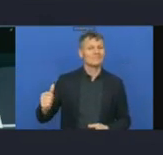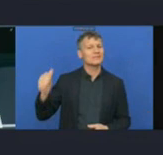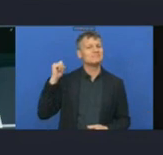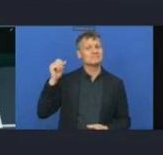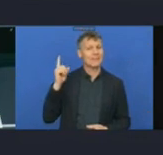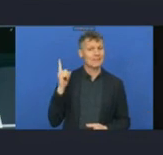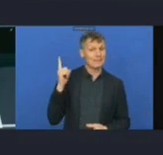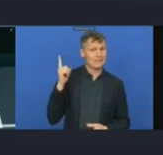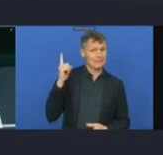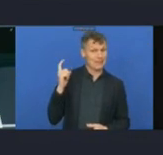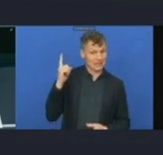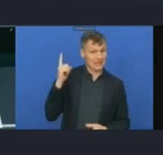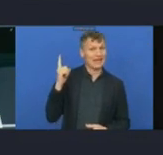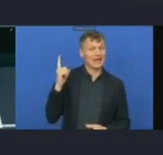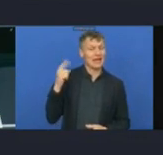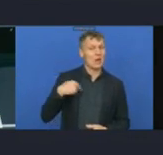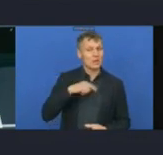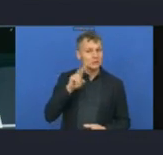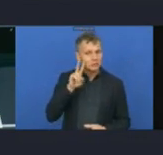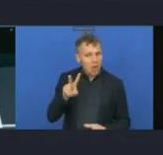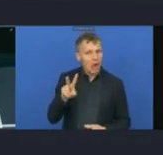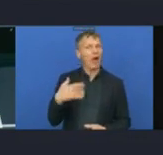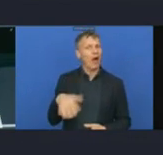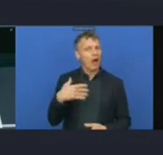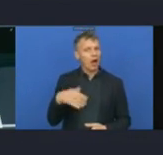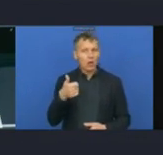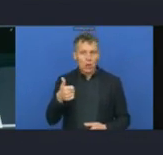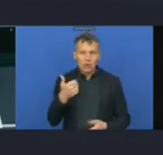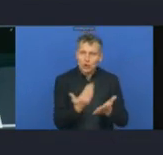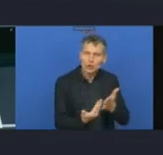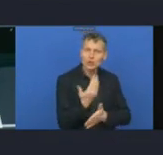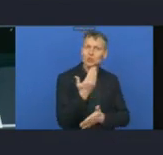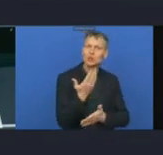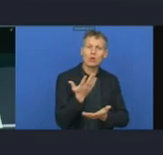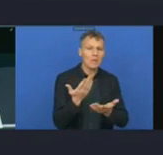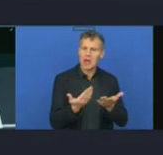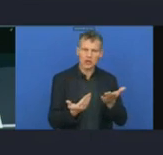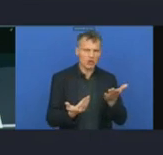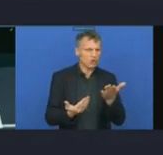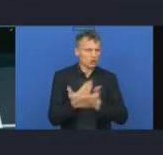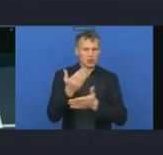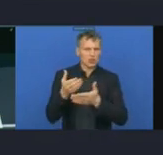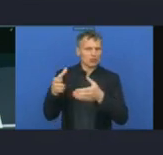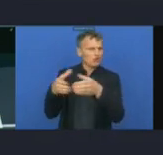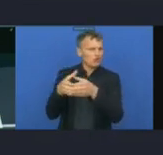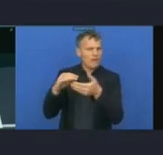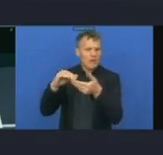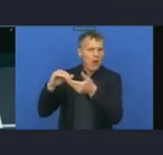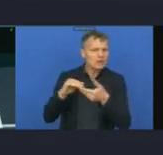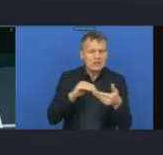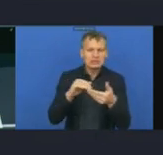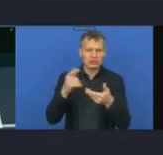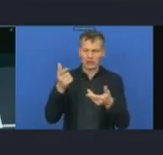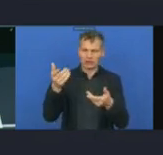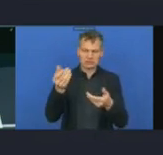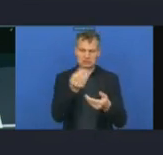to have new organizations and new kind of organizations and bodies arriving in our Erasmus Plus program.